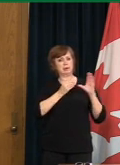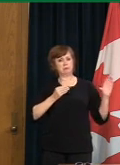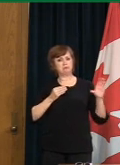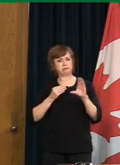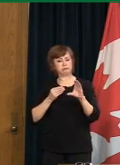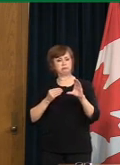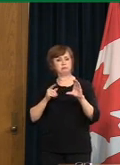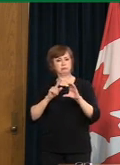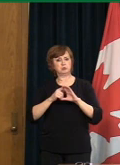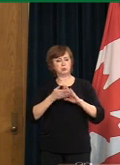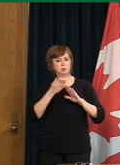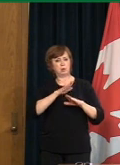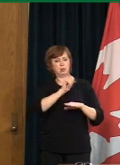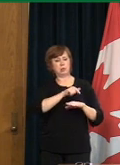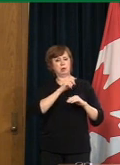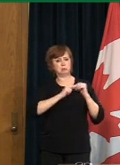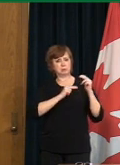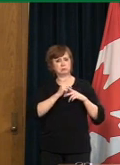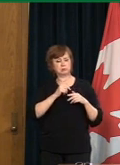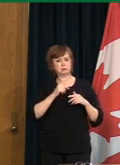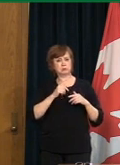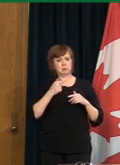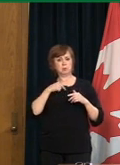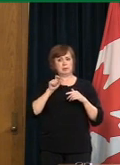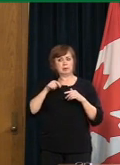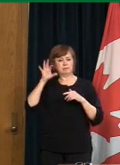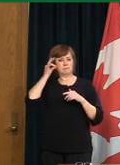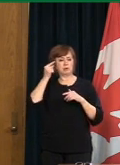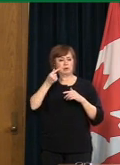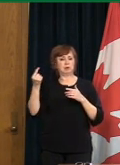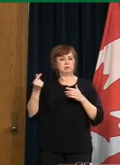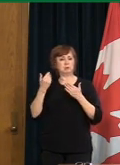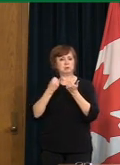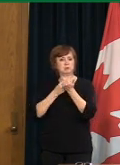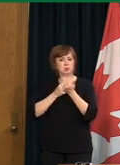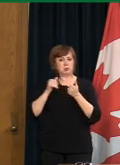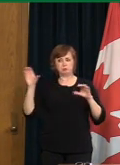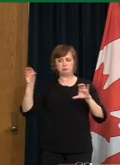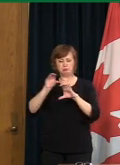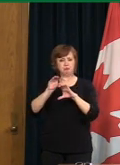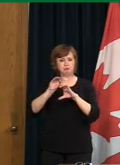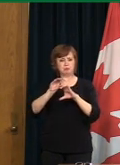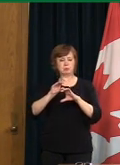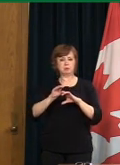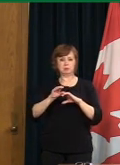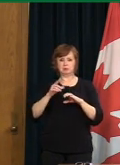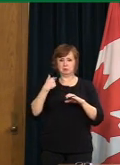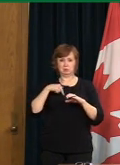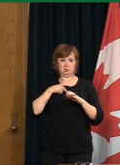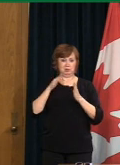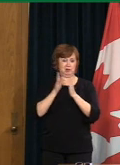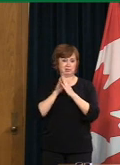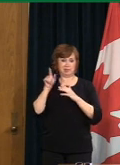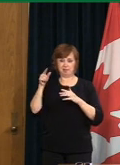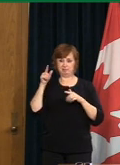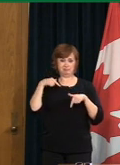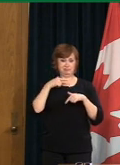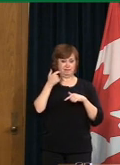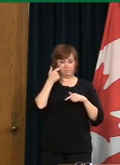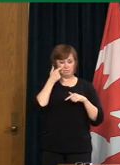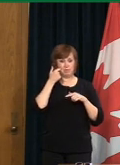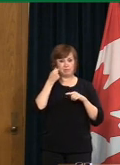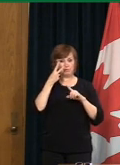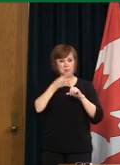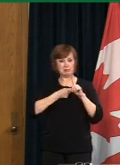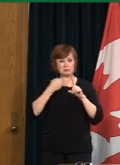this facility. This ask has been with the federal government not only for the last number of months, but for the last